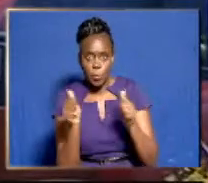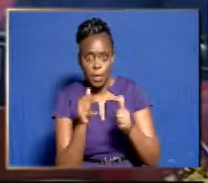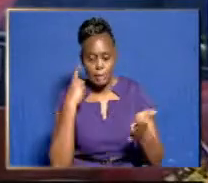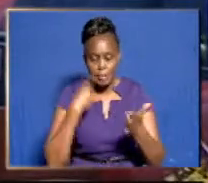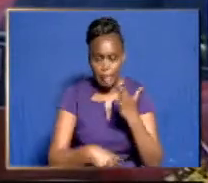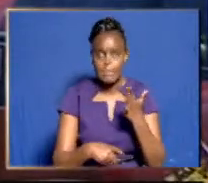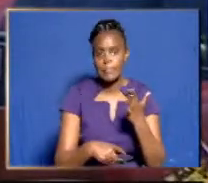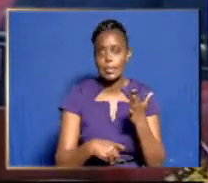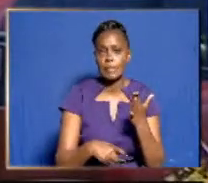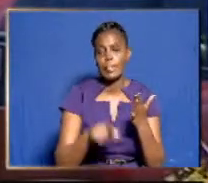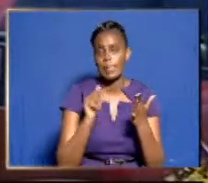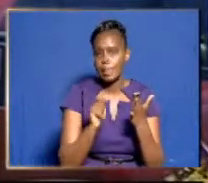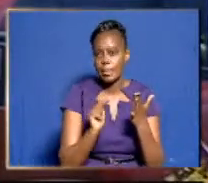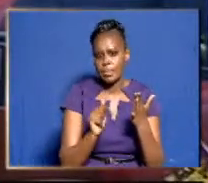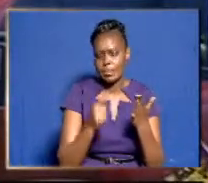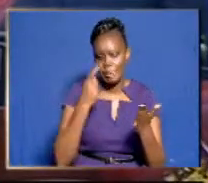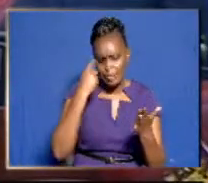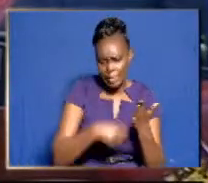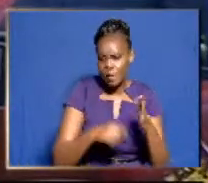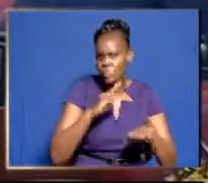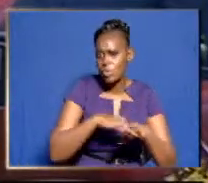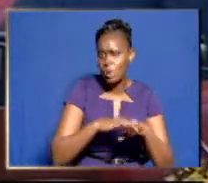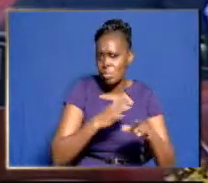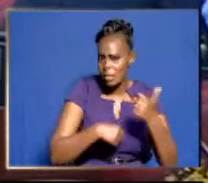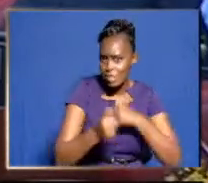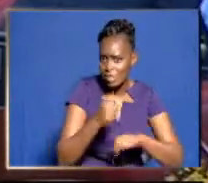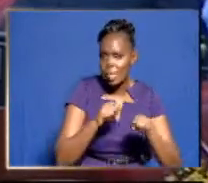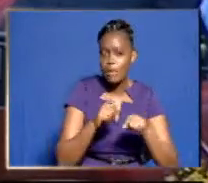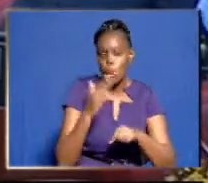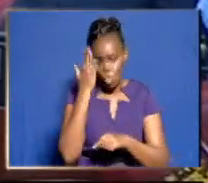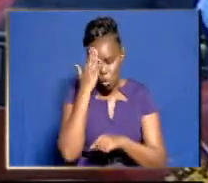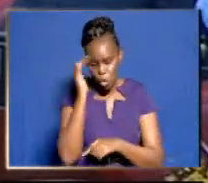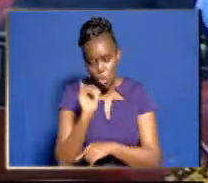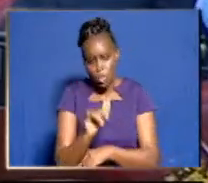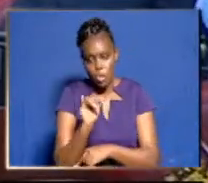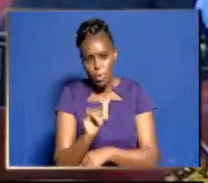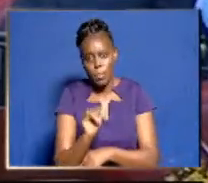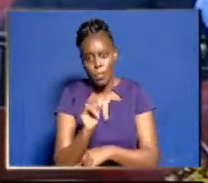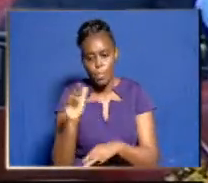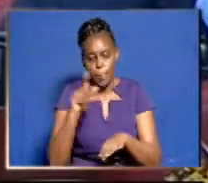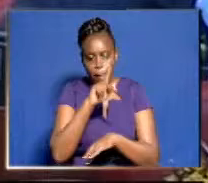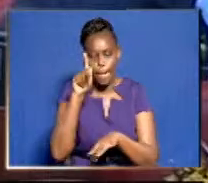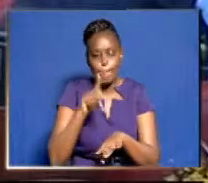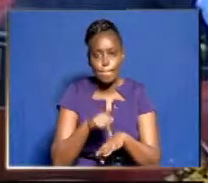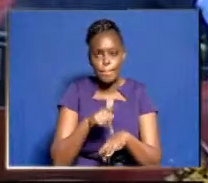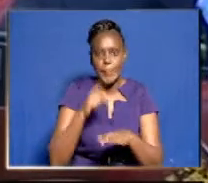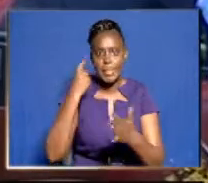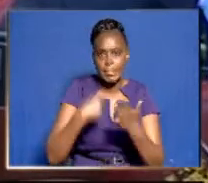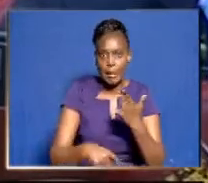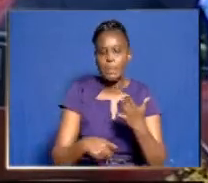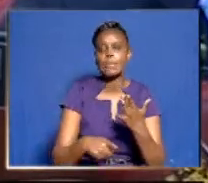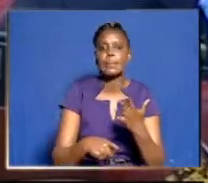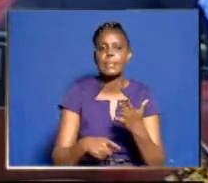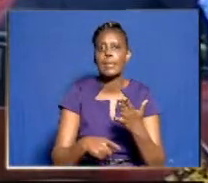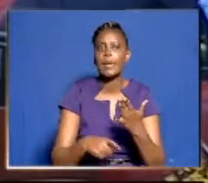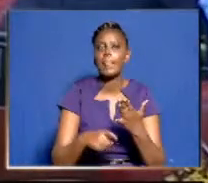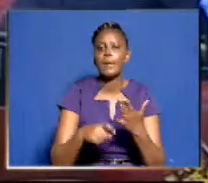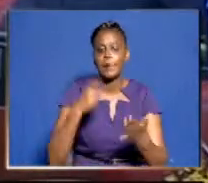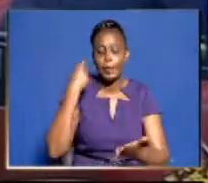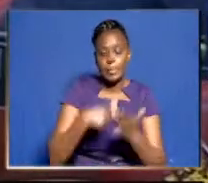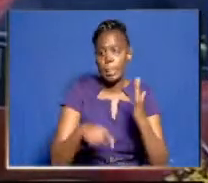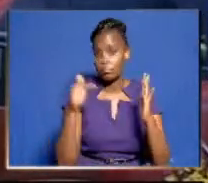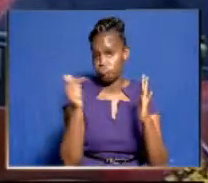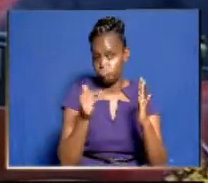tax, is tax on sales. But we know that the principle of taxation is that tax should